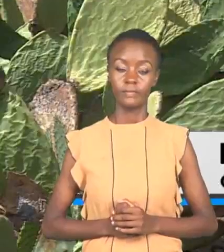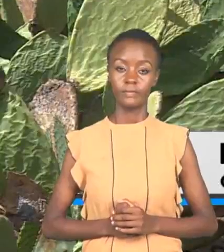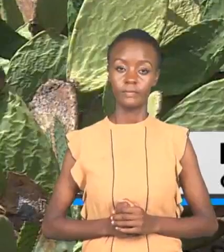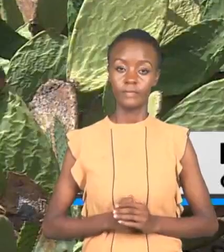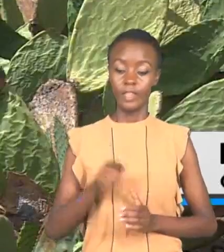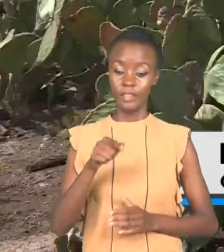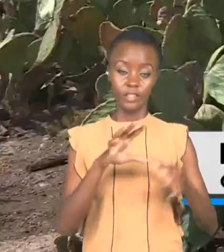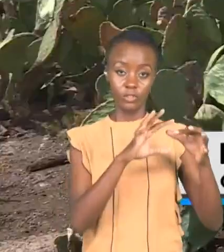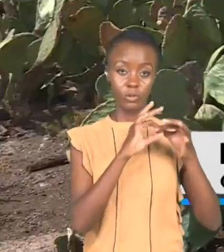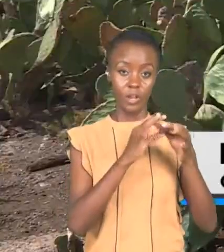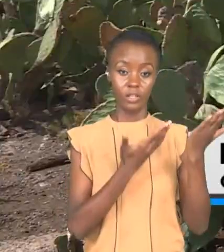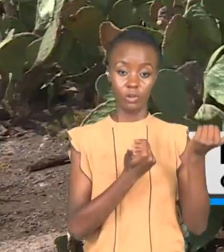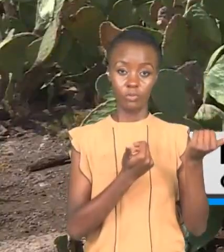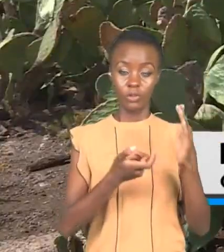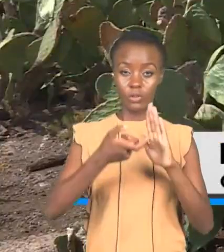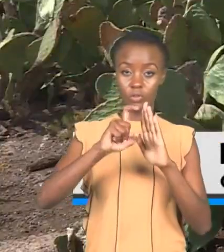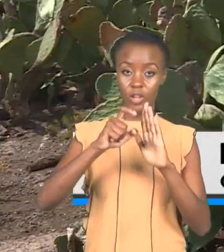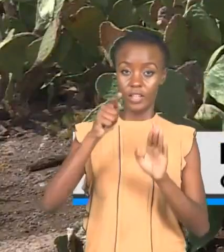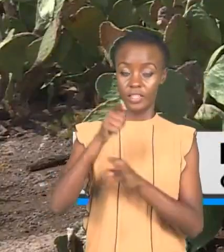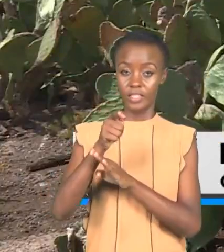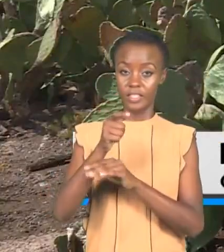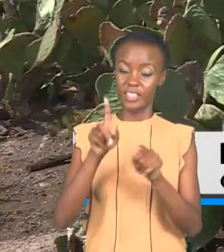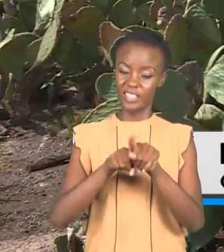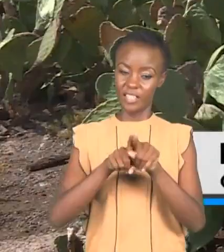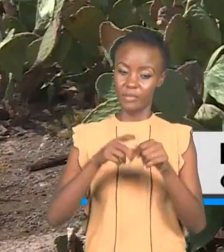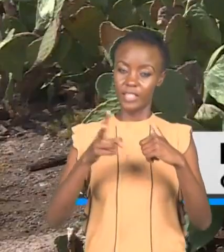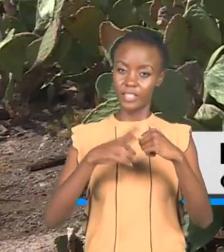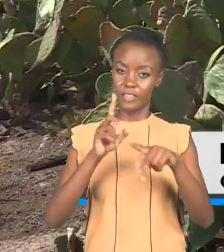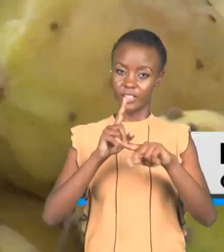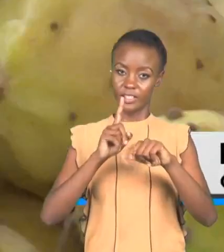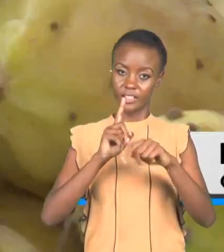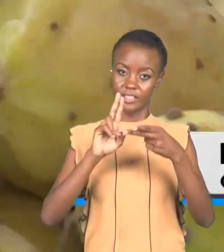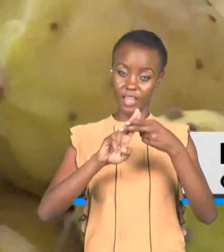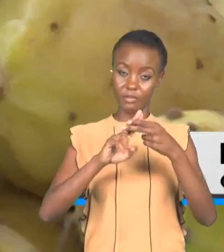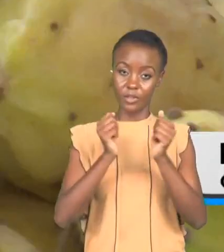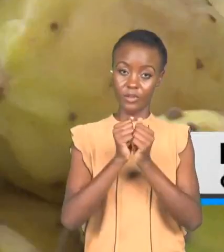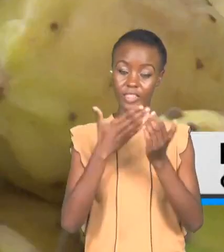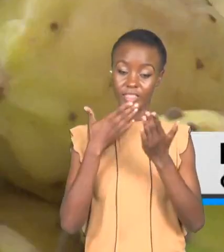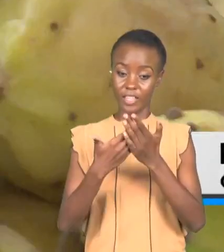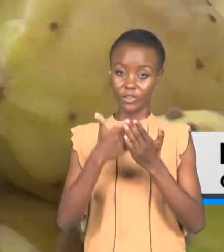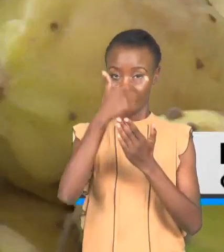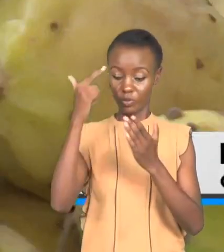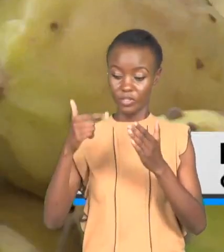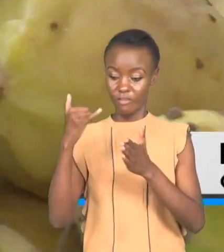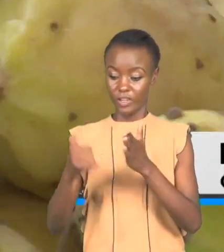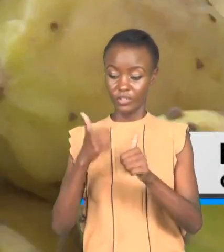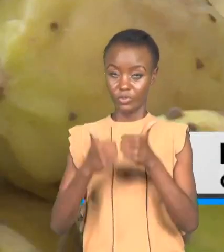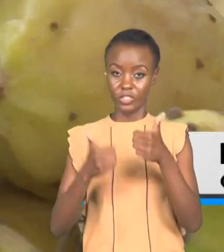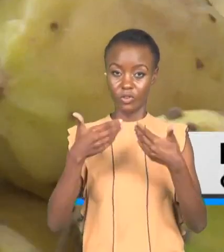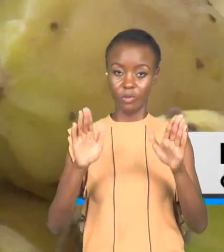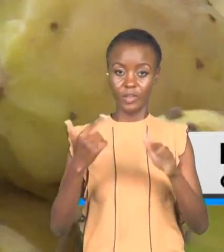The cooperative is hoping to increase the output 7-fold by the end of this year, thanks to a new and bigger factory which opened at the end of last